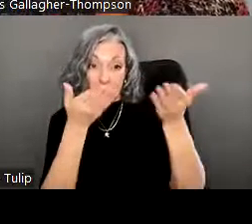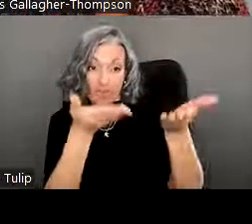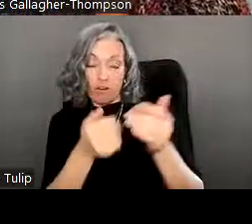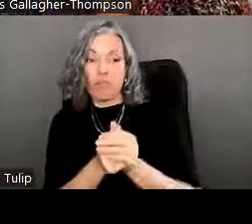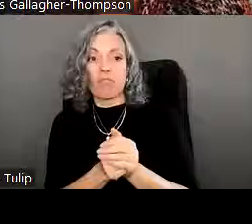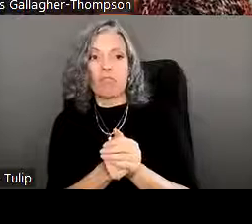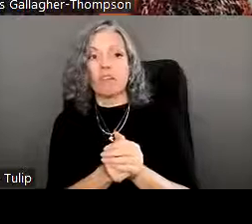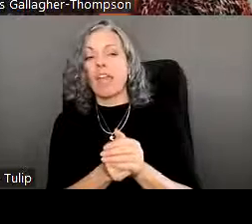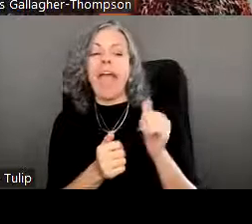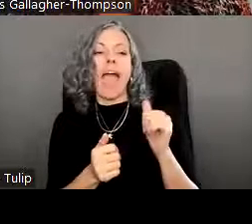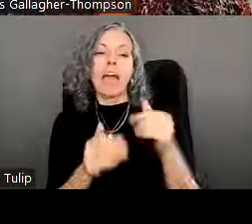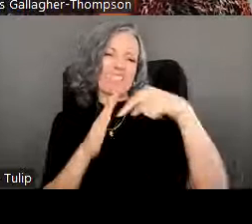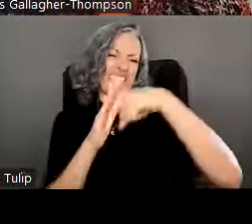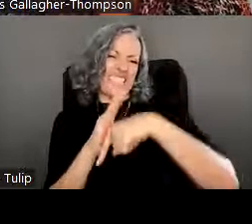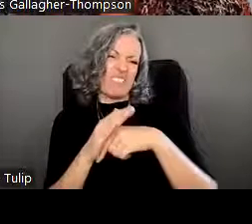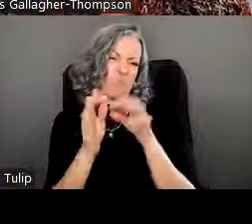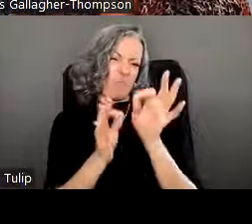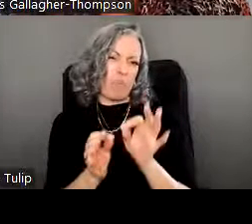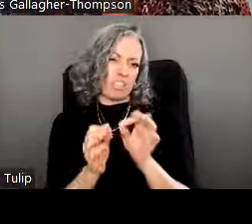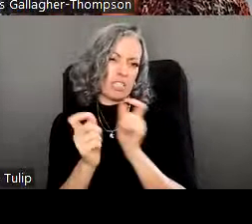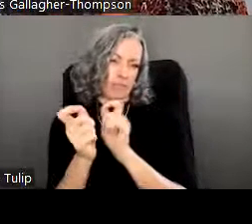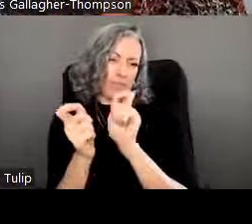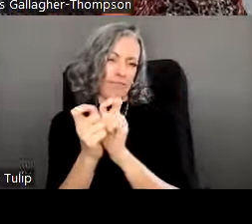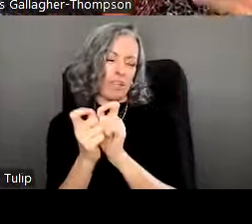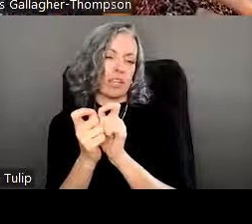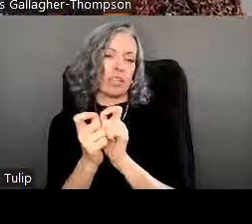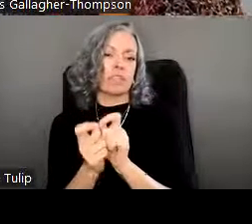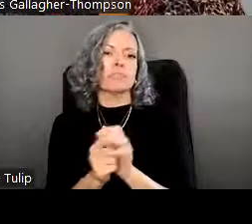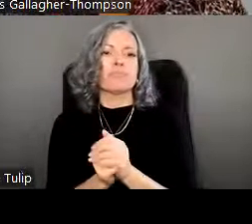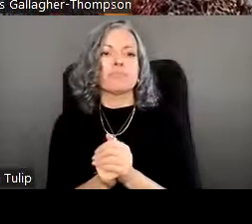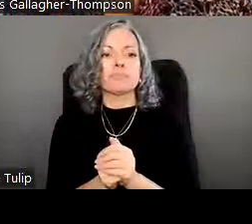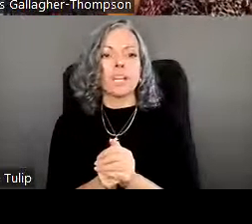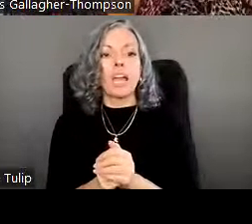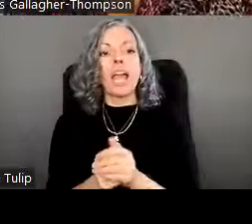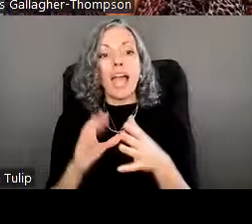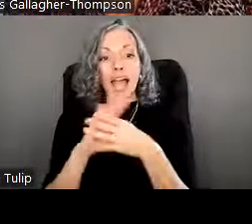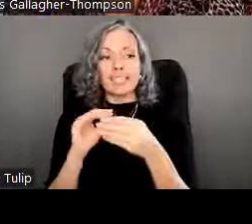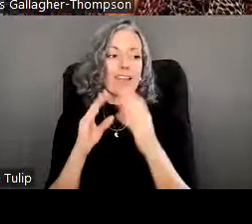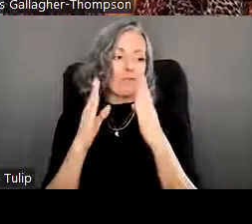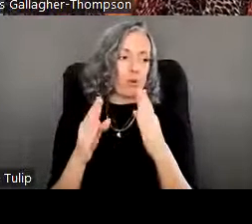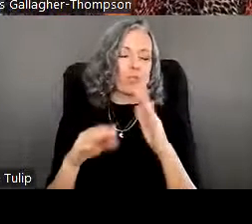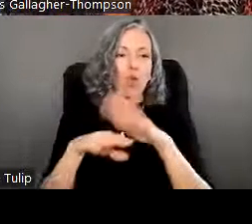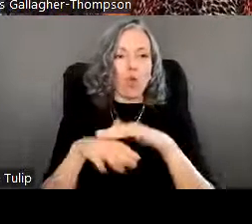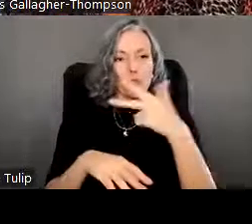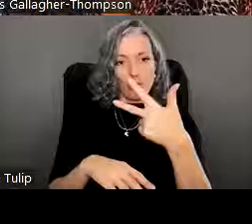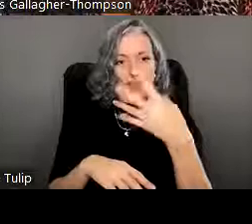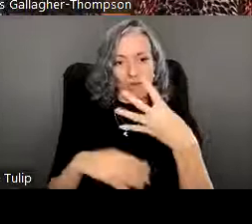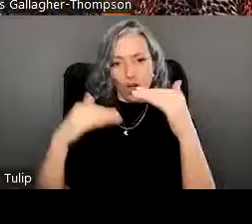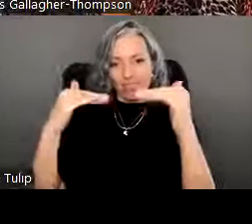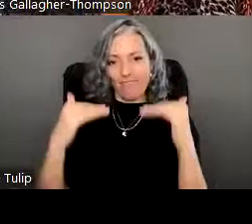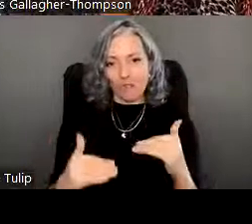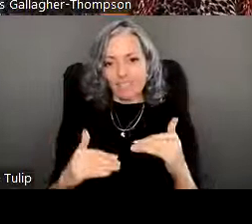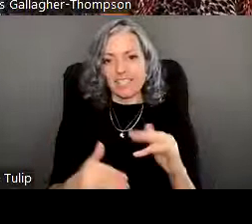about other kinds of assessment tools and where to get them. I said I would focus on levels 3 and 4. So level 3,